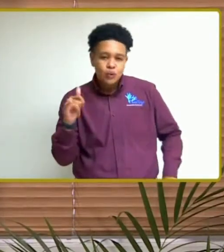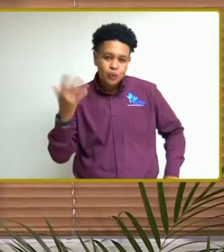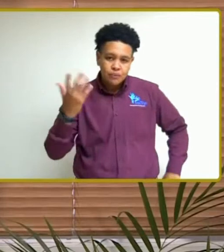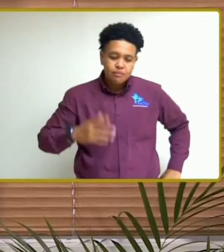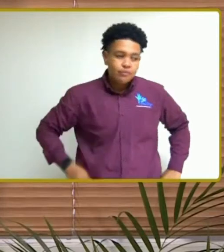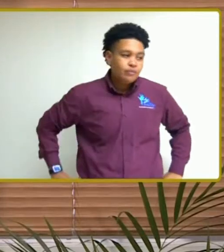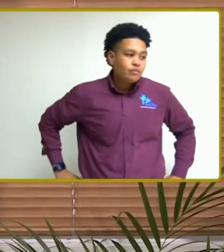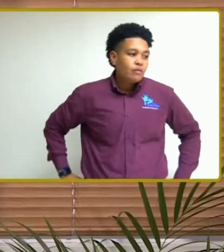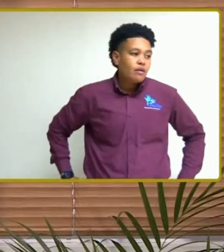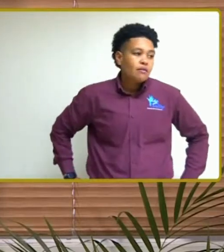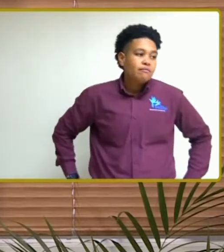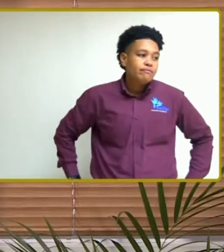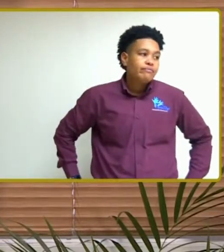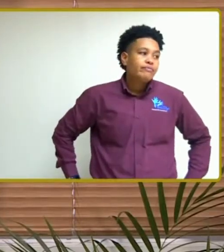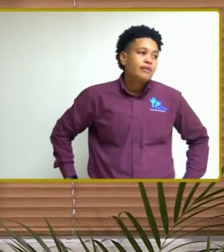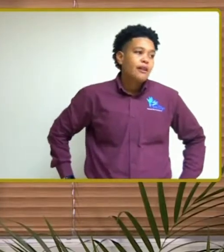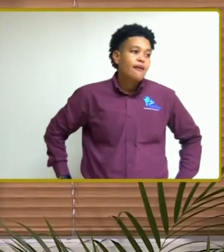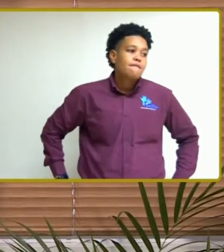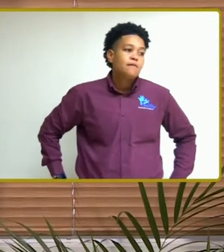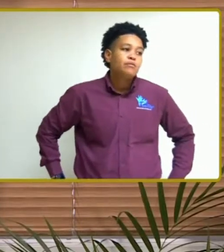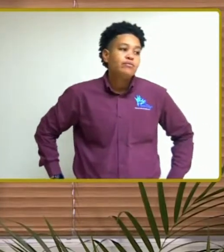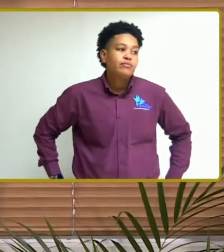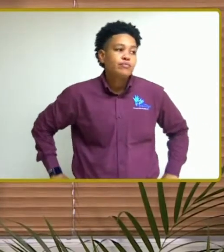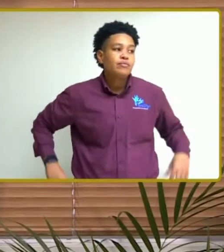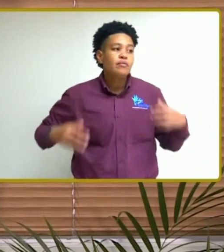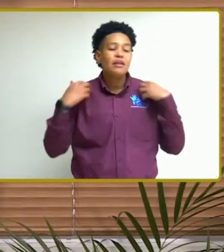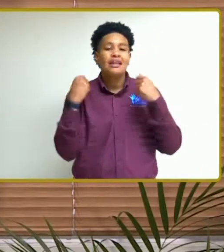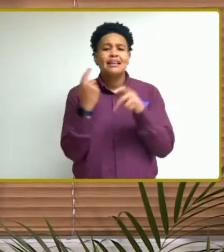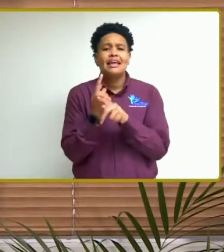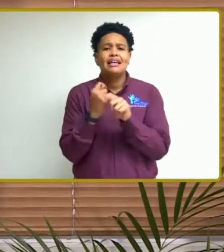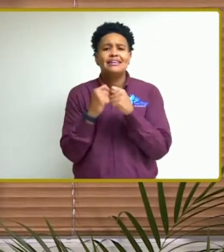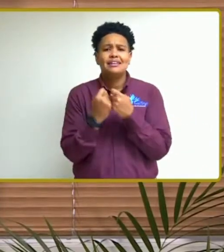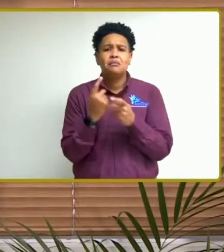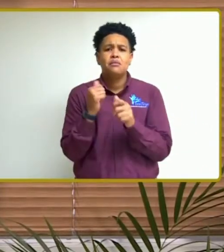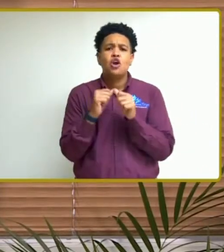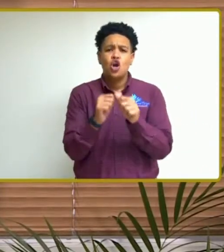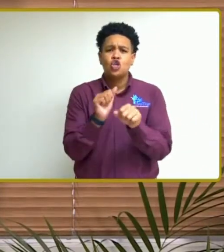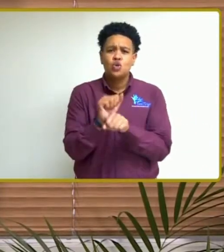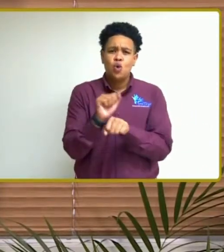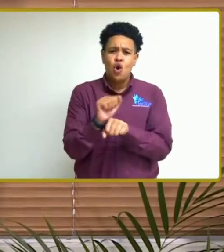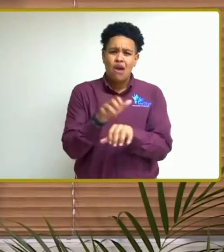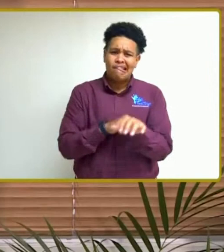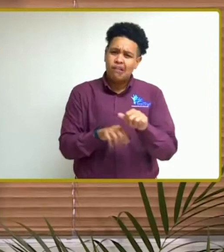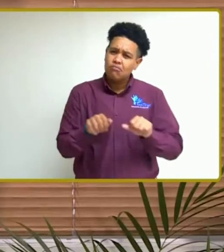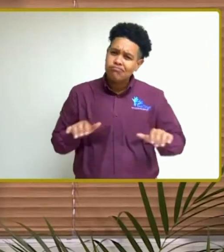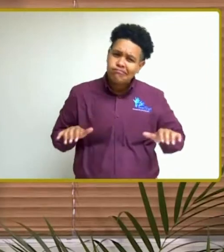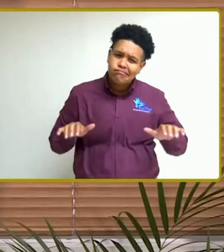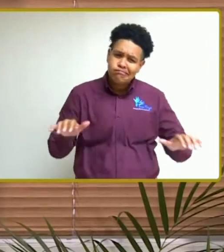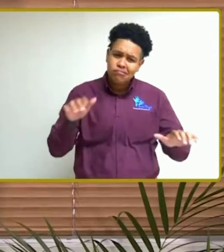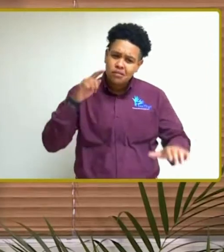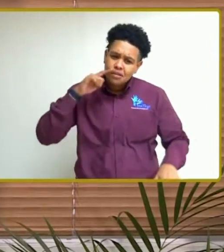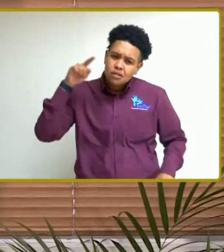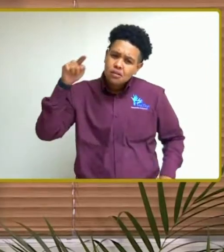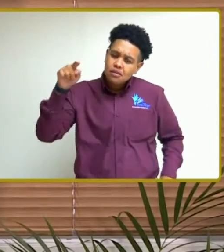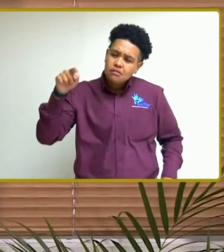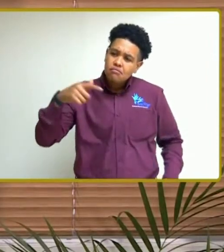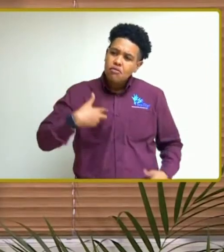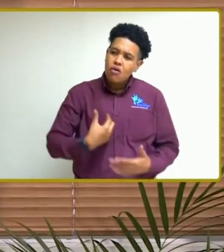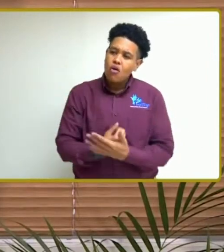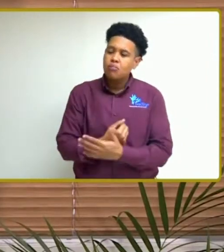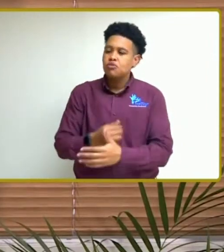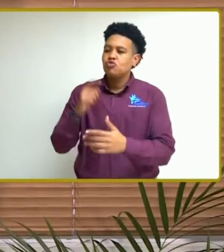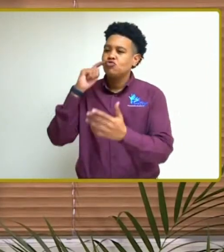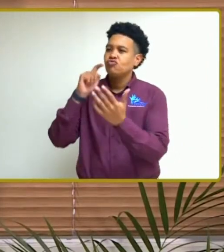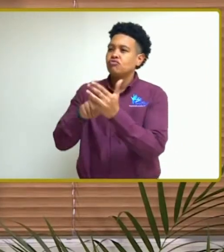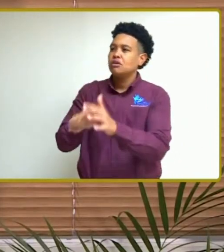The healthcare team continue to work very hard in the field, and I want to use the opportunity to recognize them. And they